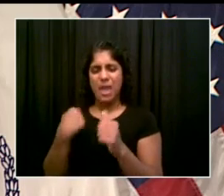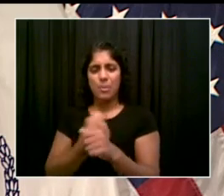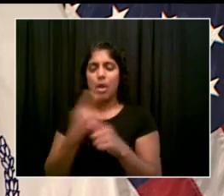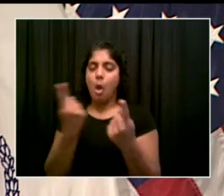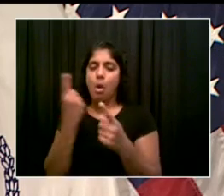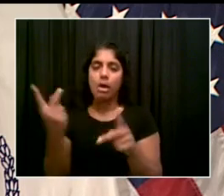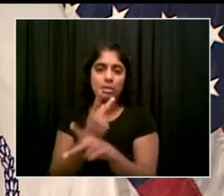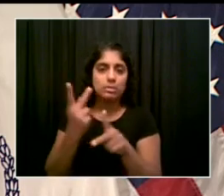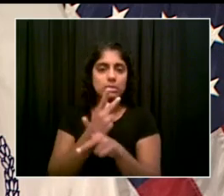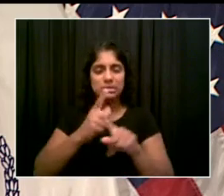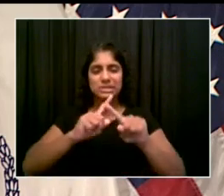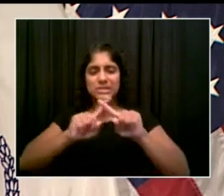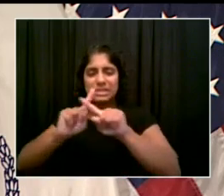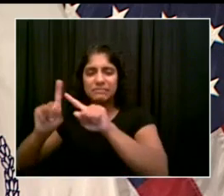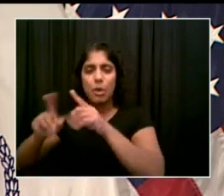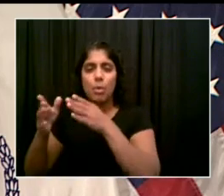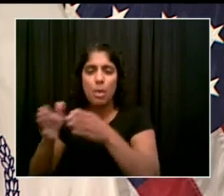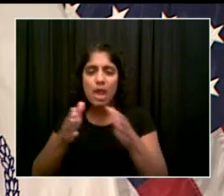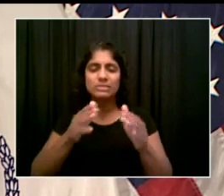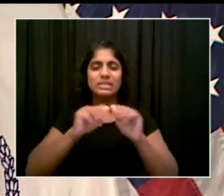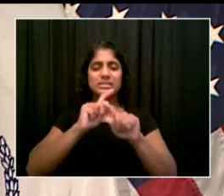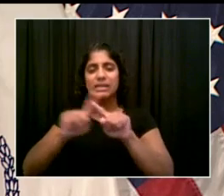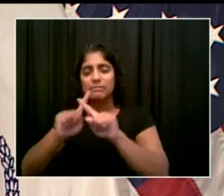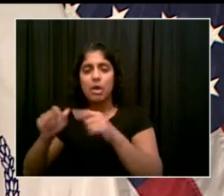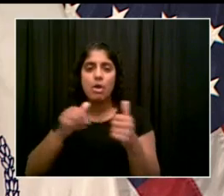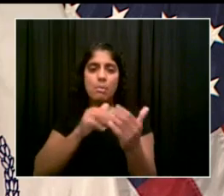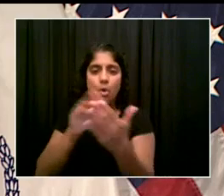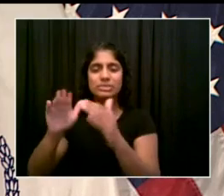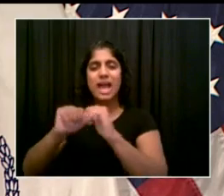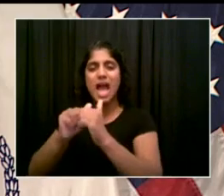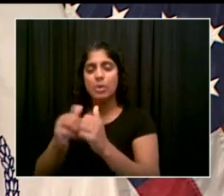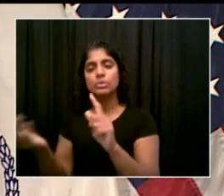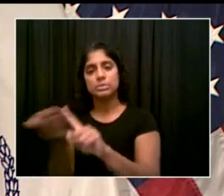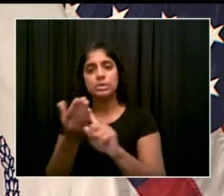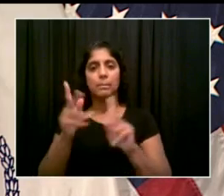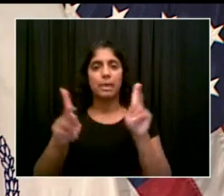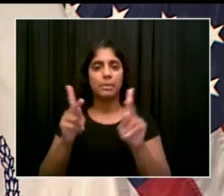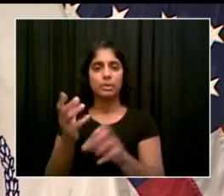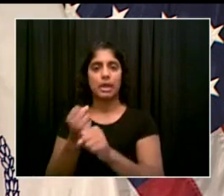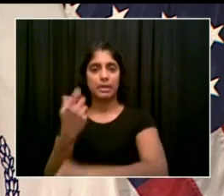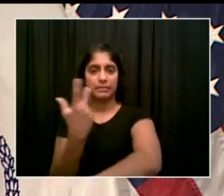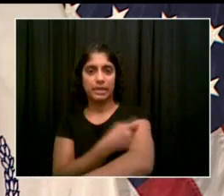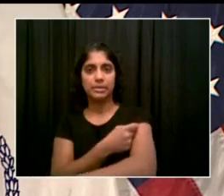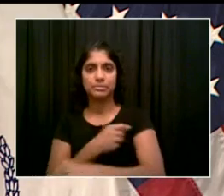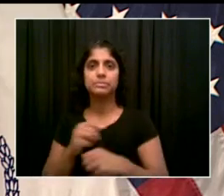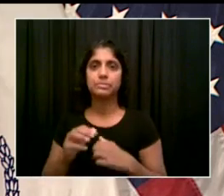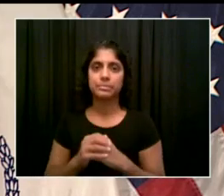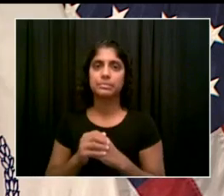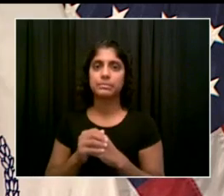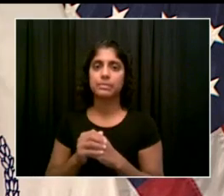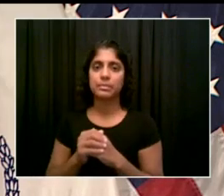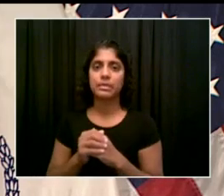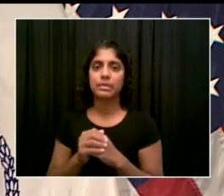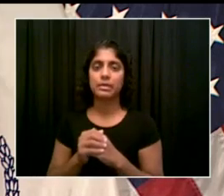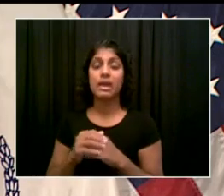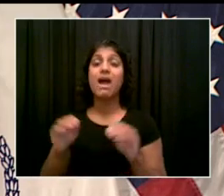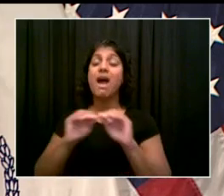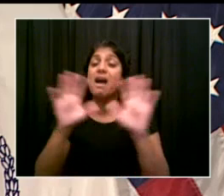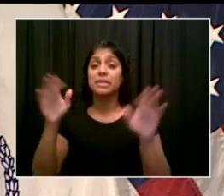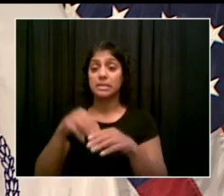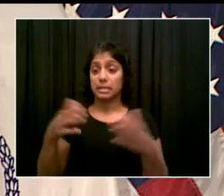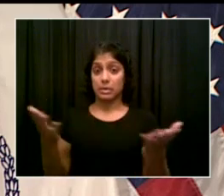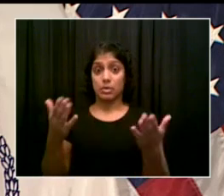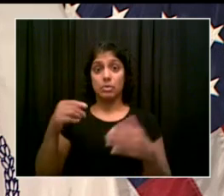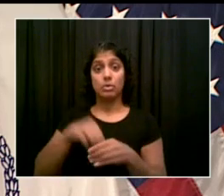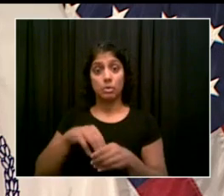if 58% of all New Yorkers have had at least 1 dose, something is working. And I have a lot of confidence in the team that have made a lot of the right choices under